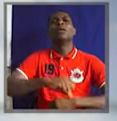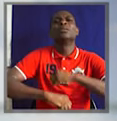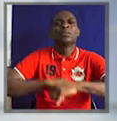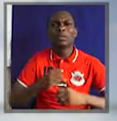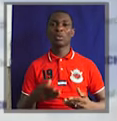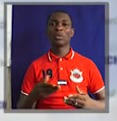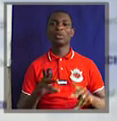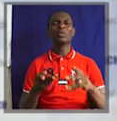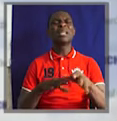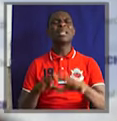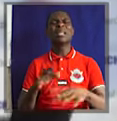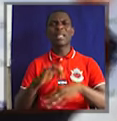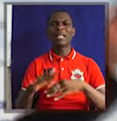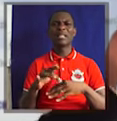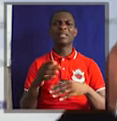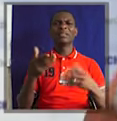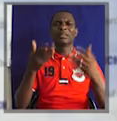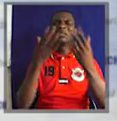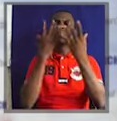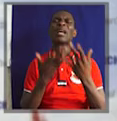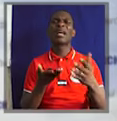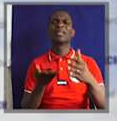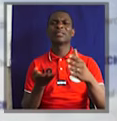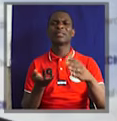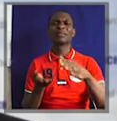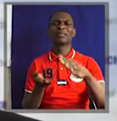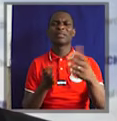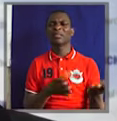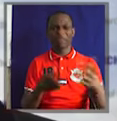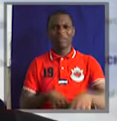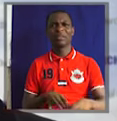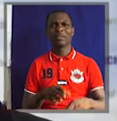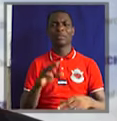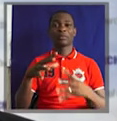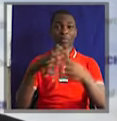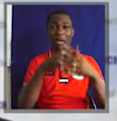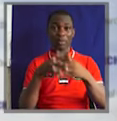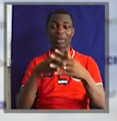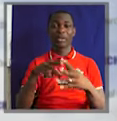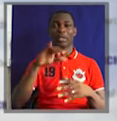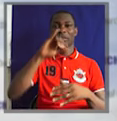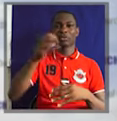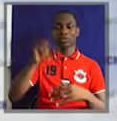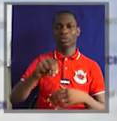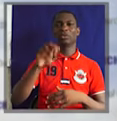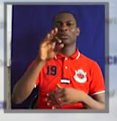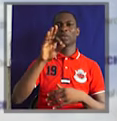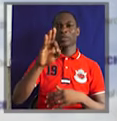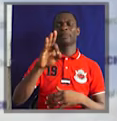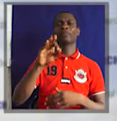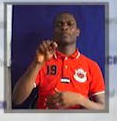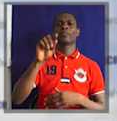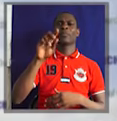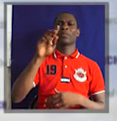yɛ wo kɔ United States of America ne sɛ wo ne wo history a the John F. Kennedy family